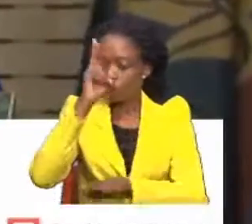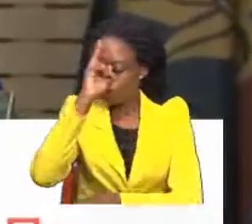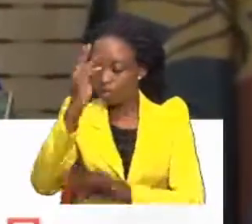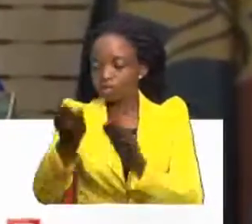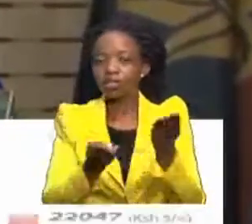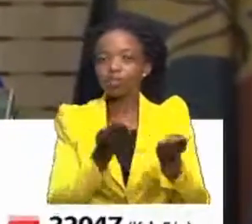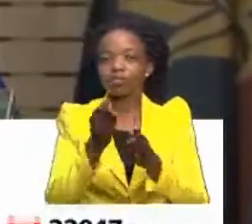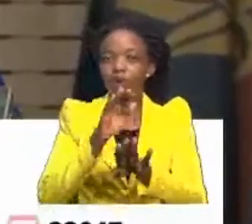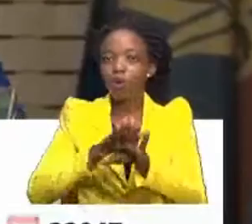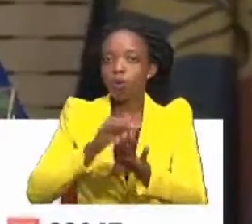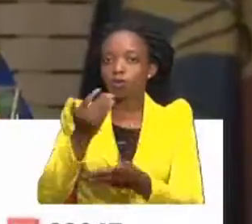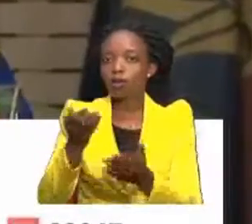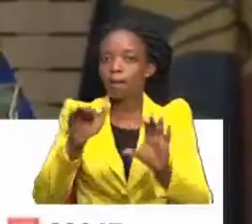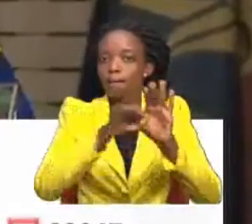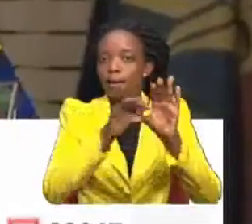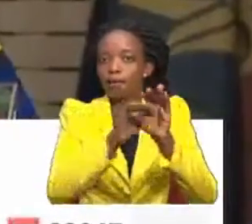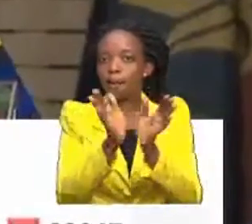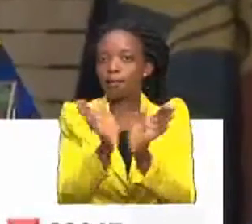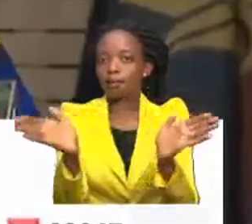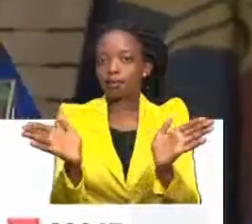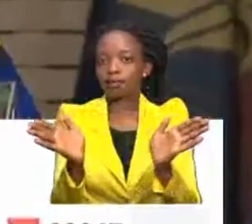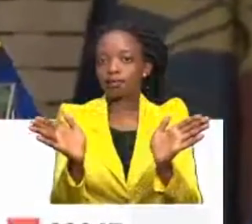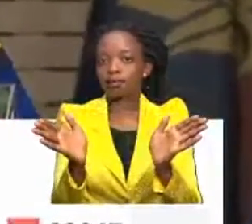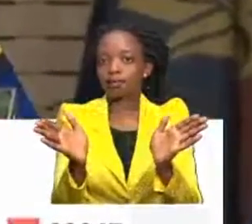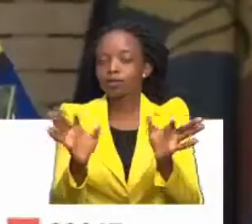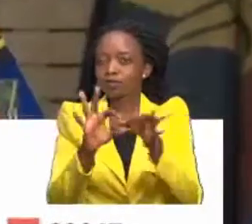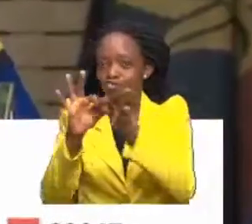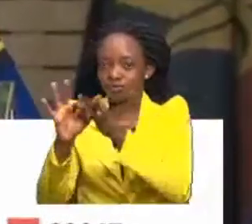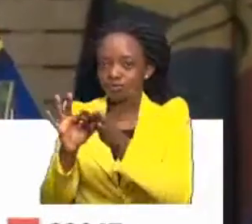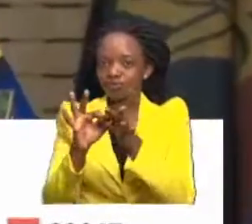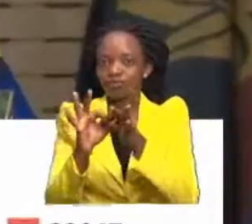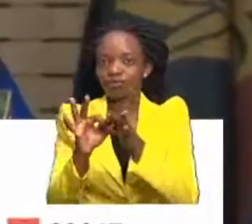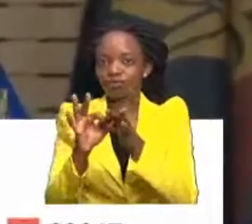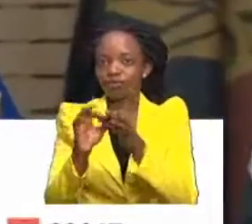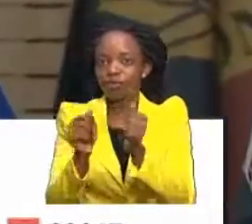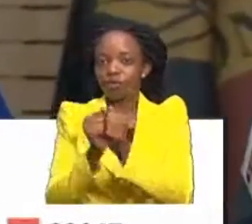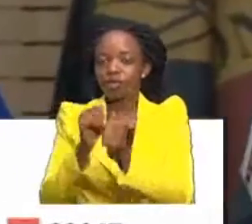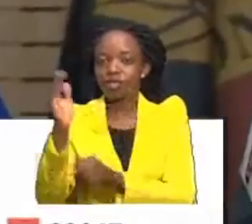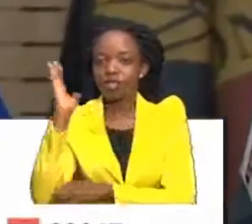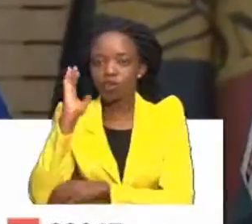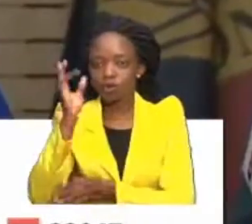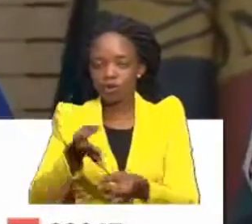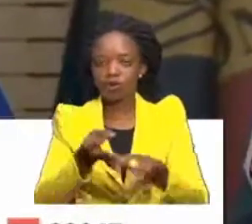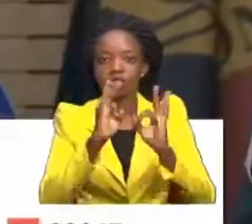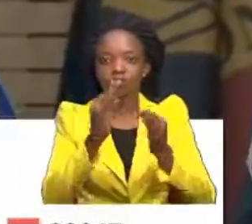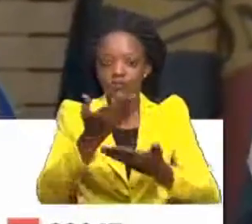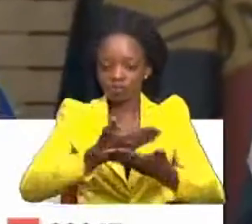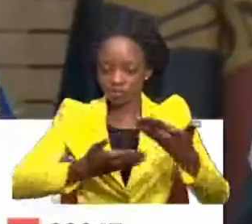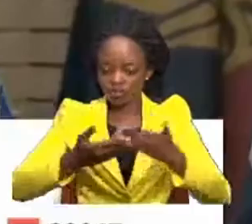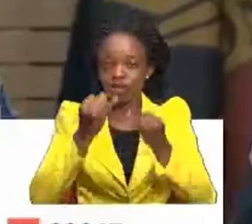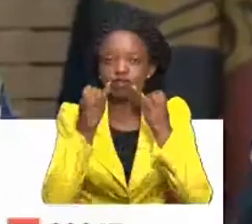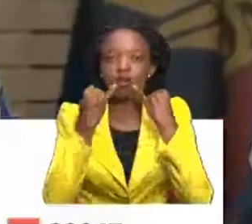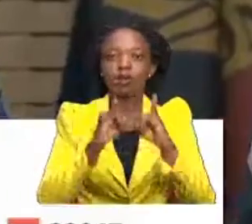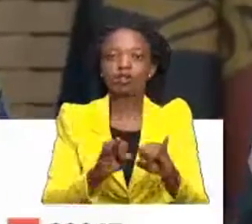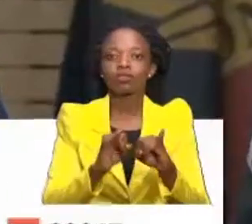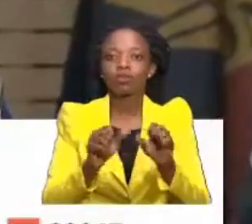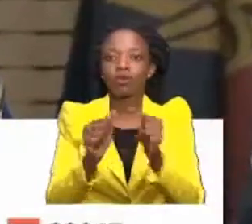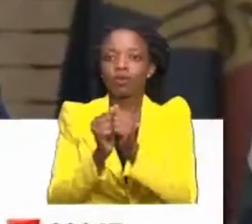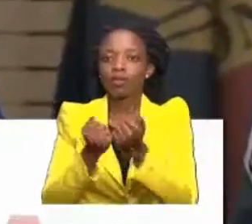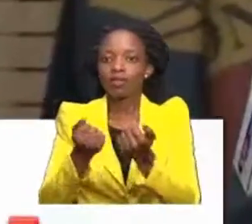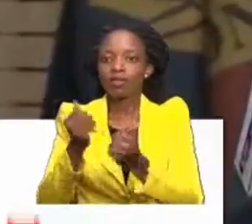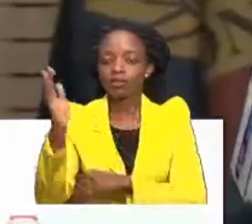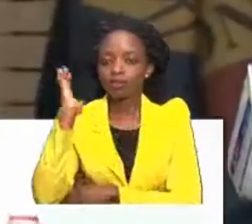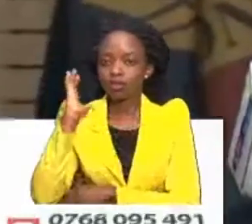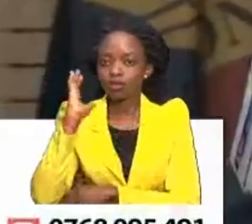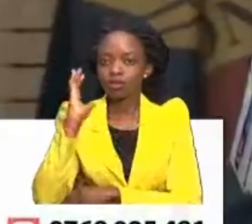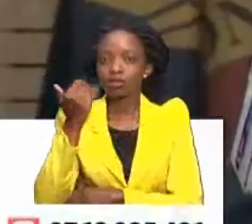therefore calls upon members of the public to cooperate with the security officers and share information with the security agencies to